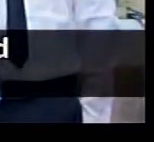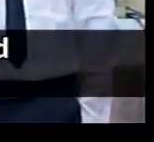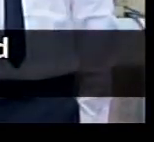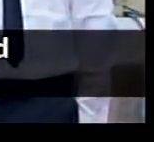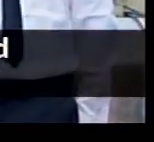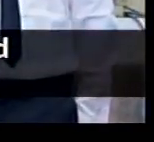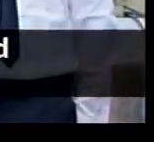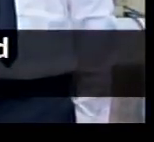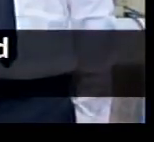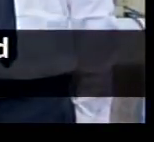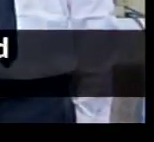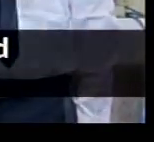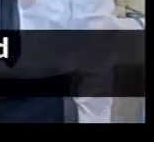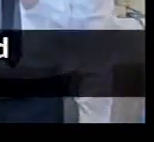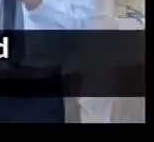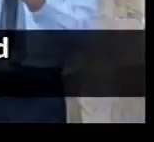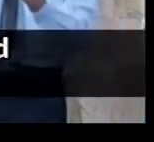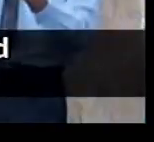gave back his